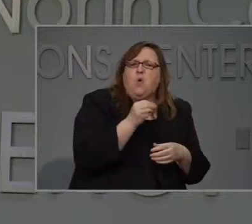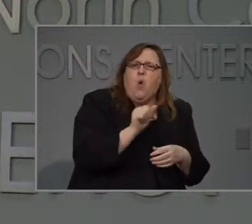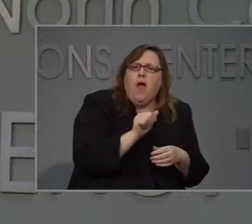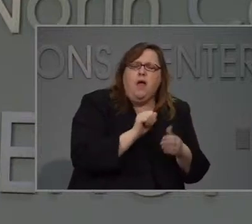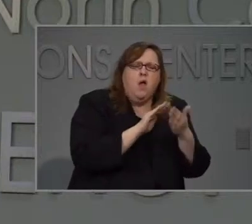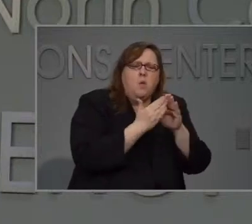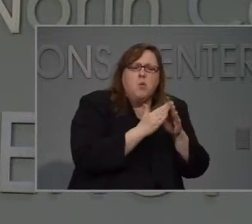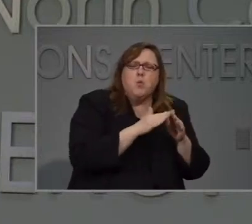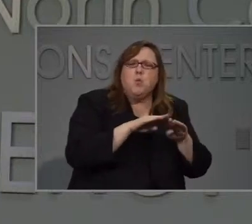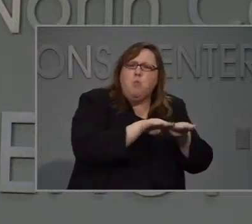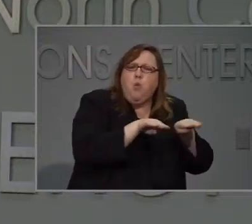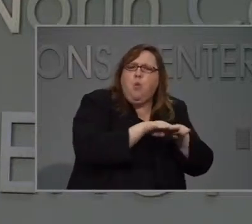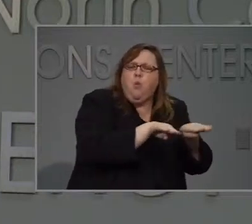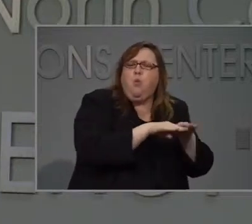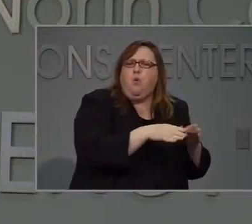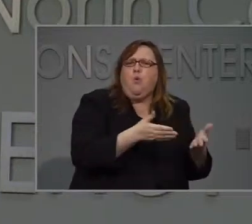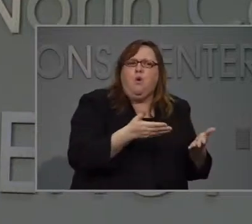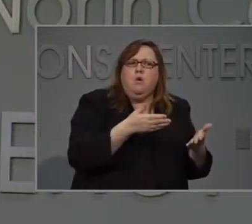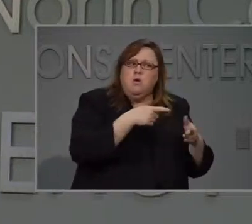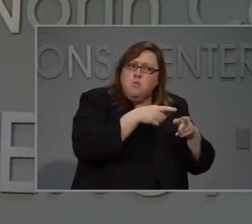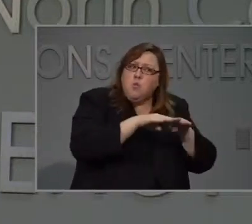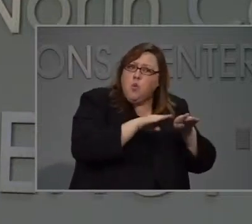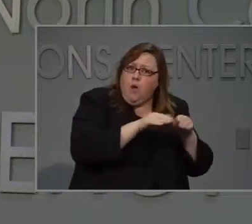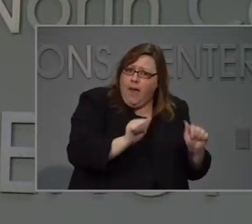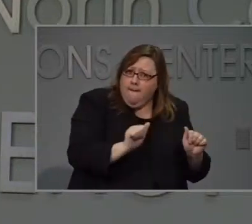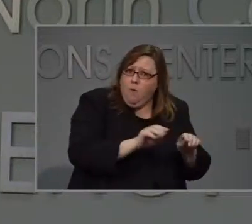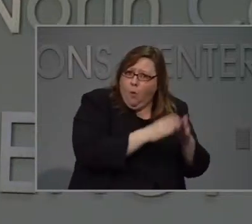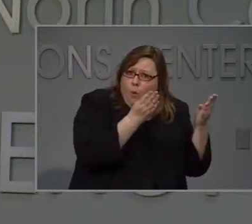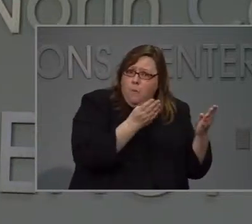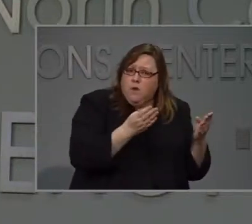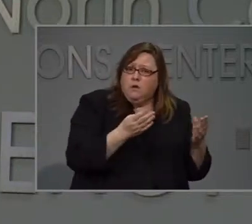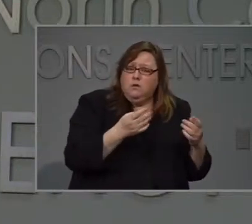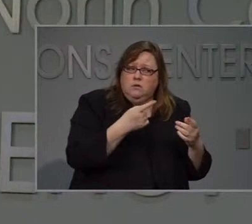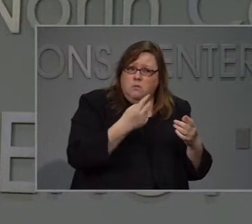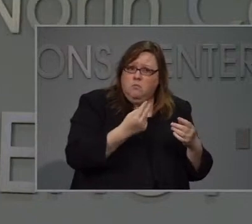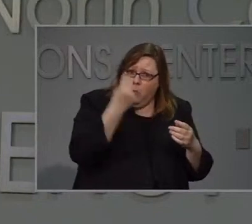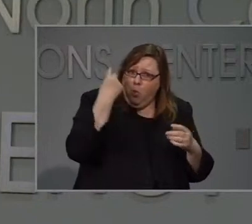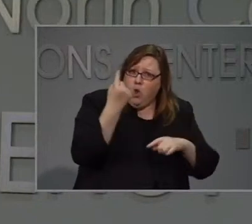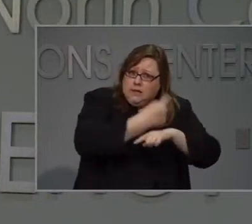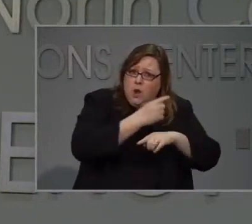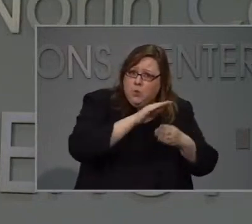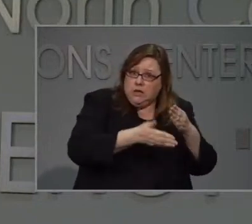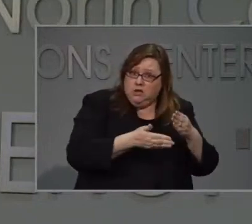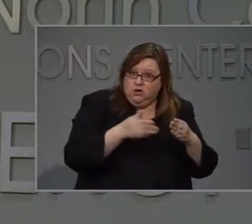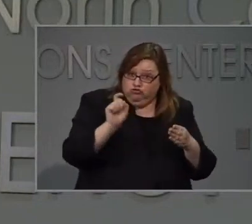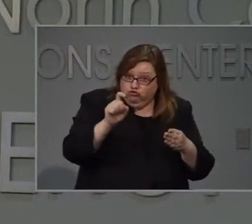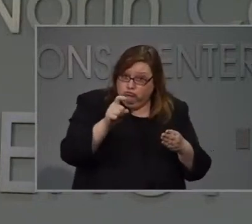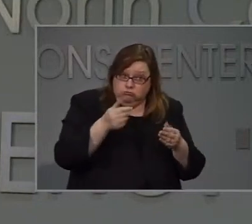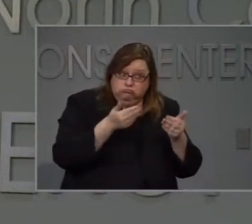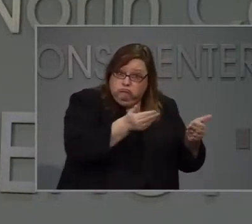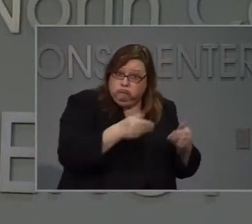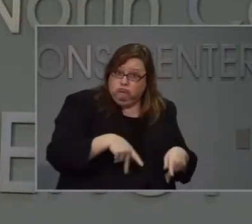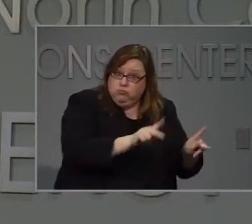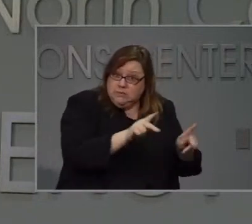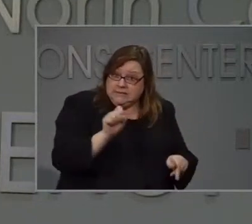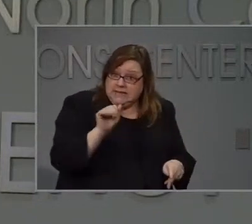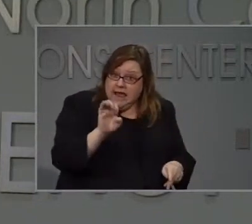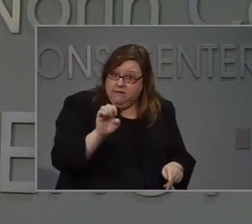that. Pools that are able to open on Memorial Day weekend. Should they? Is that